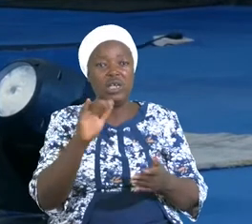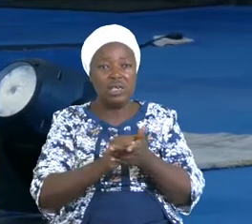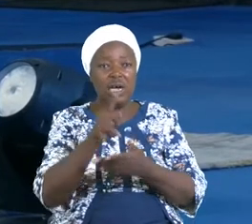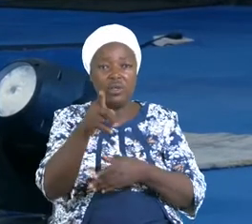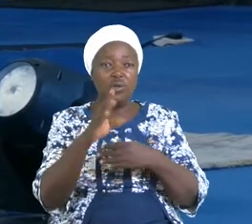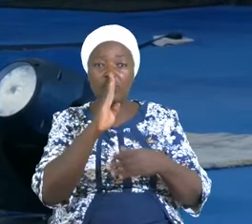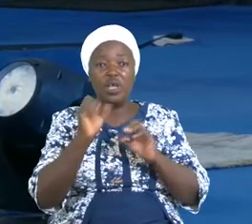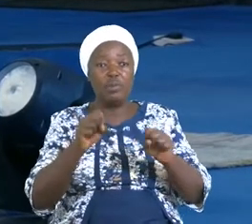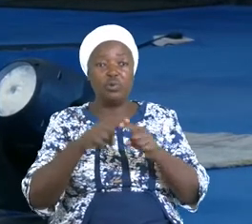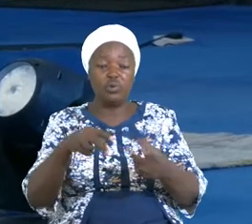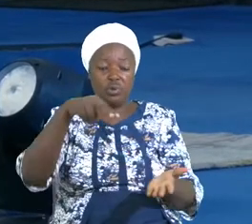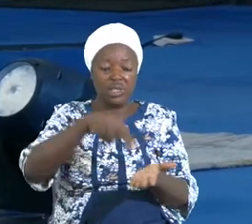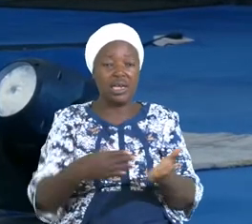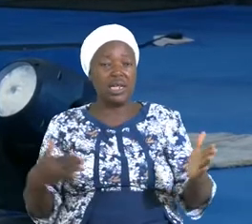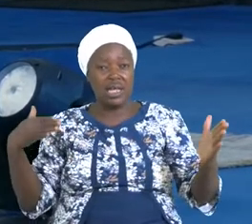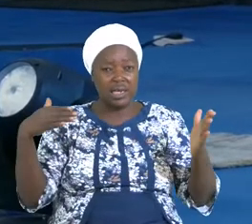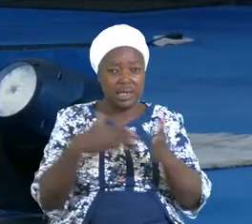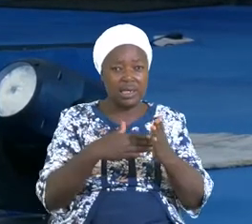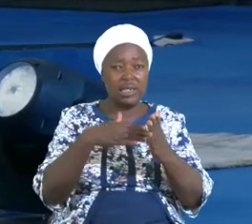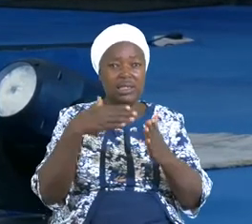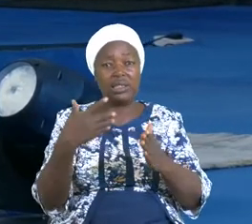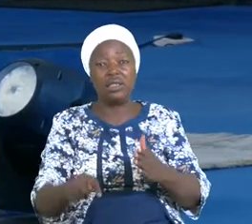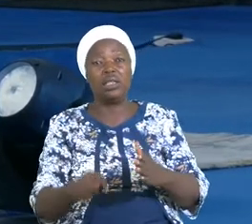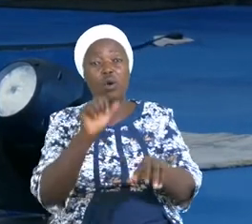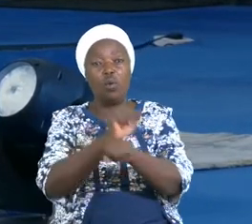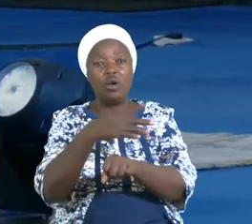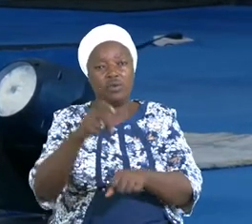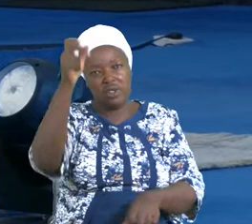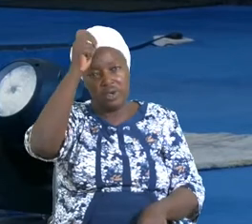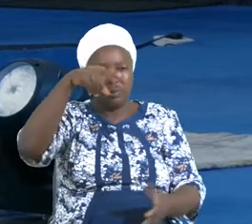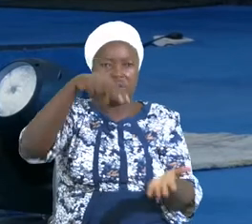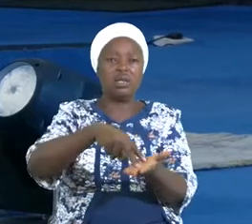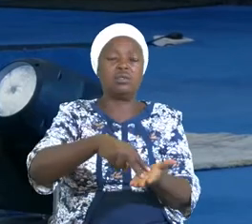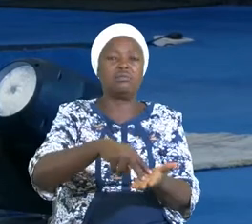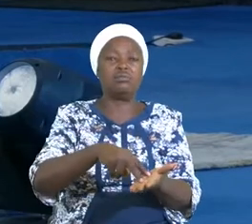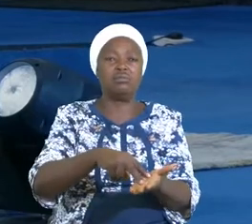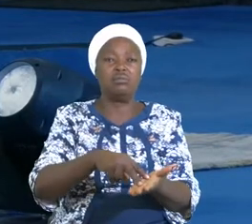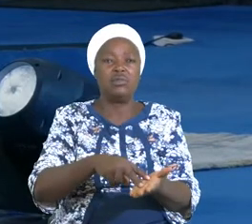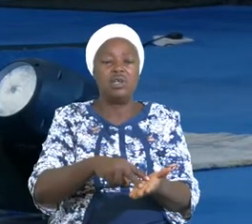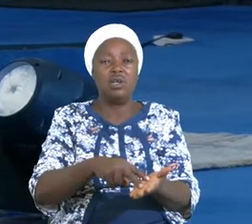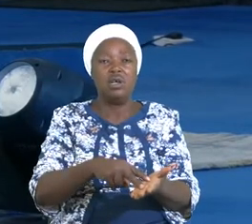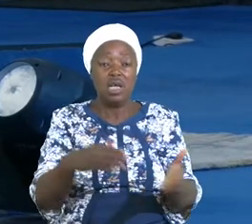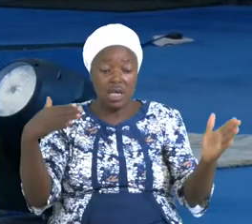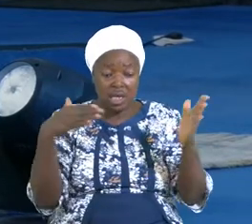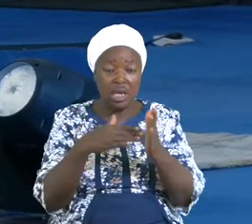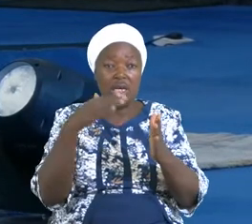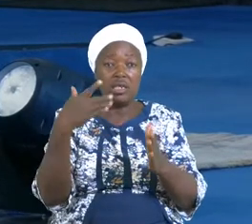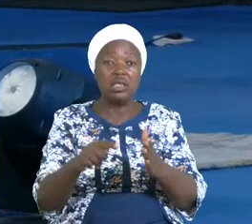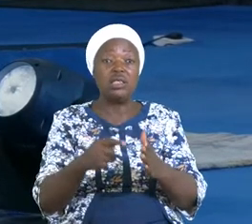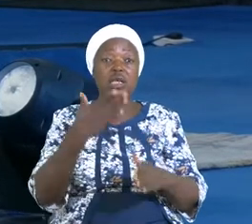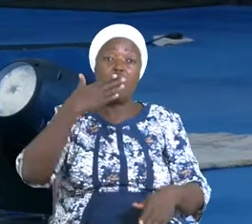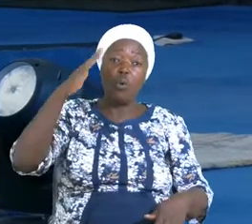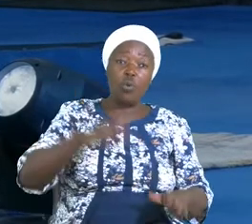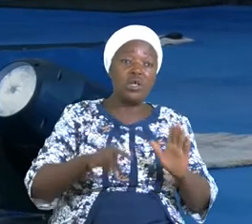against the wiles of the devil. Stand against the wiles of the devil.